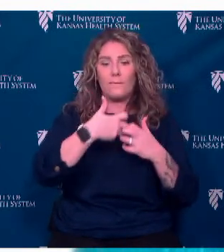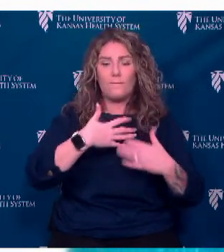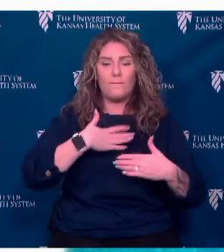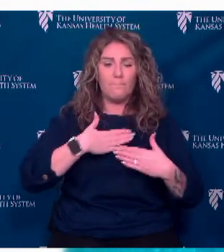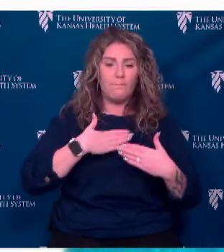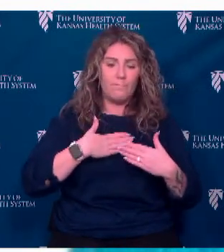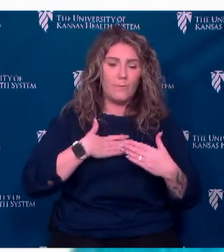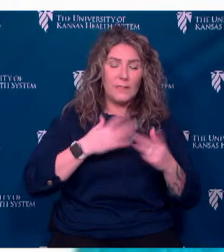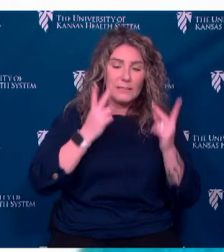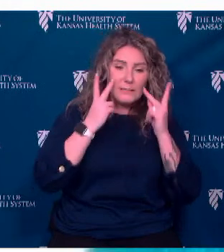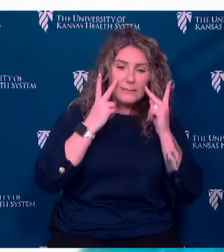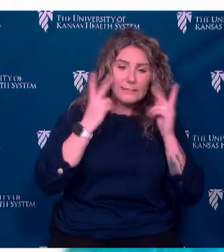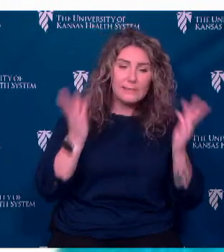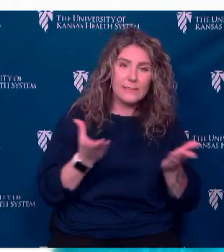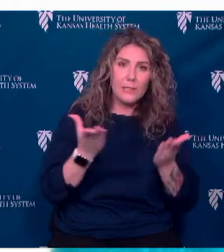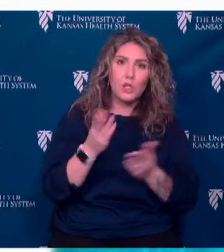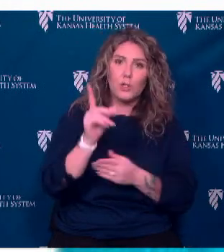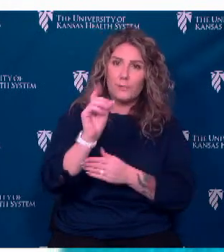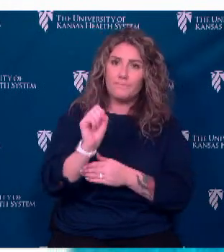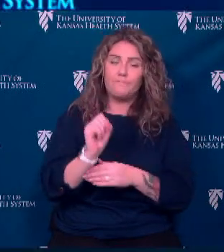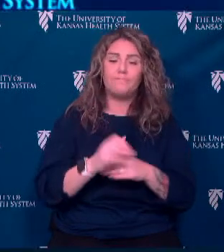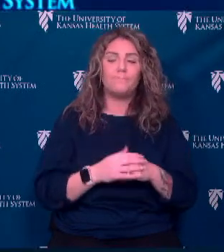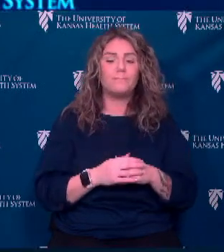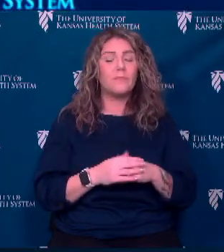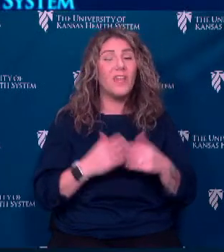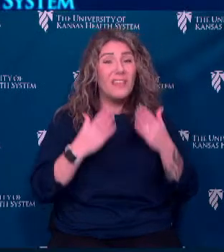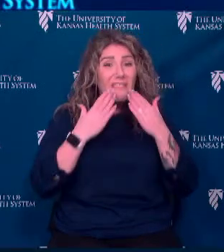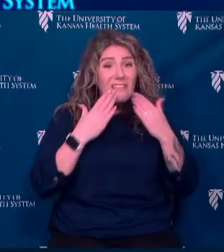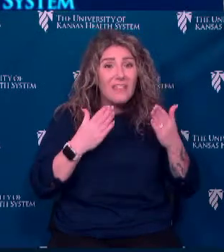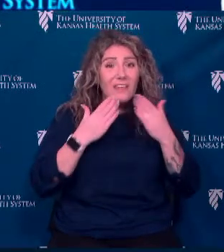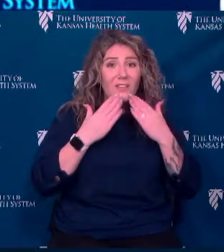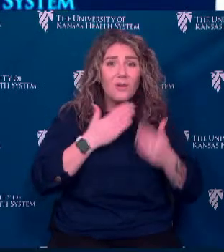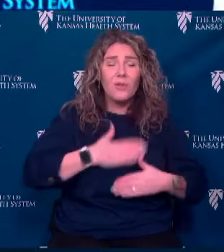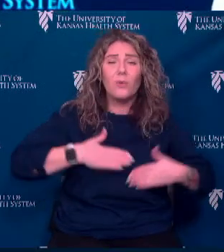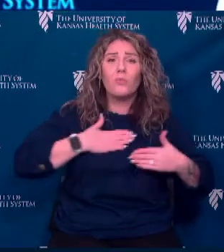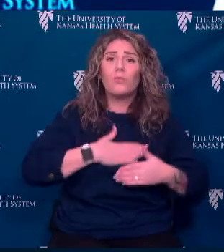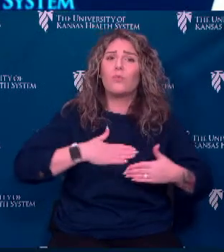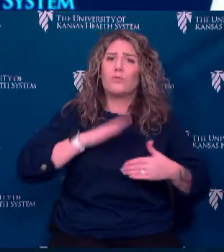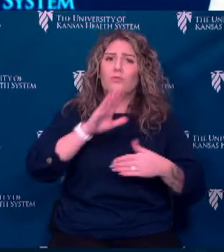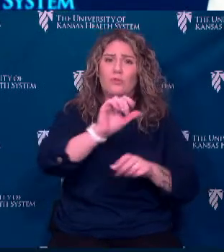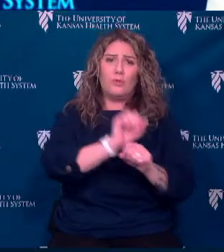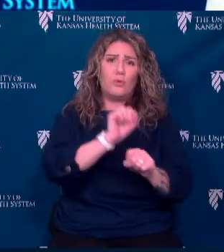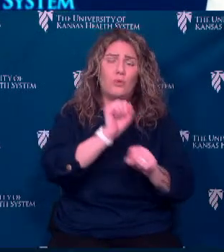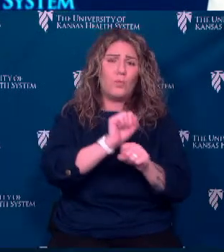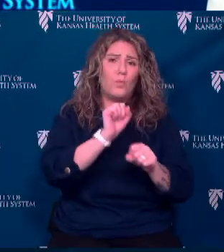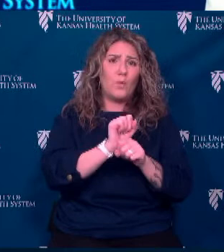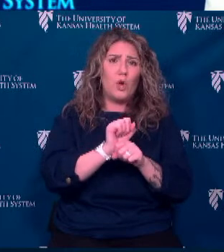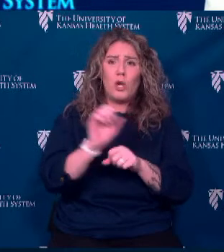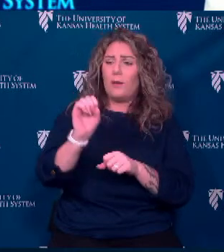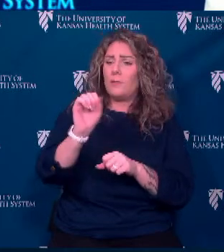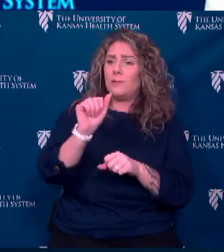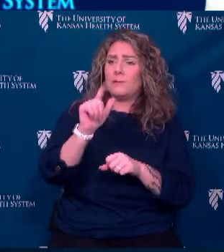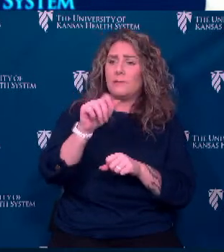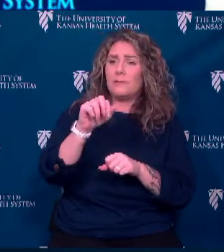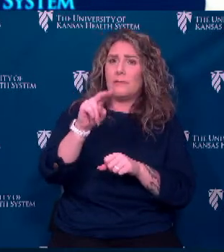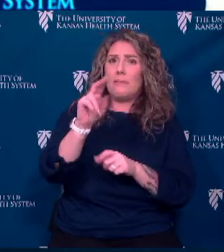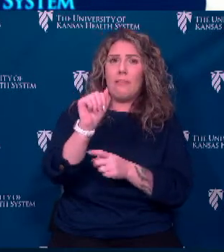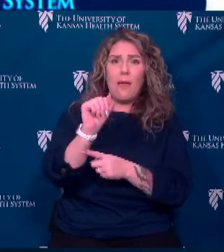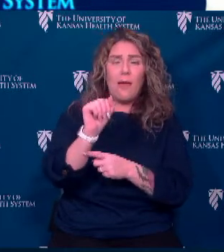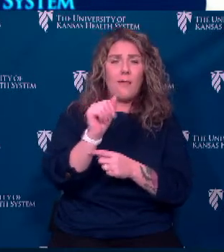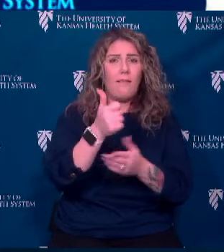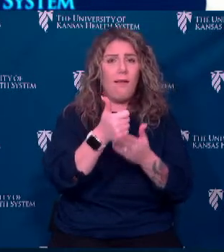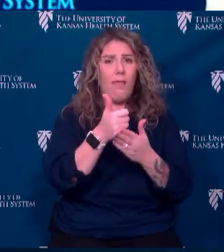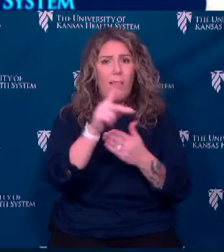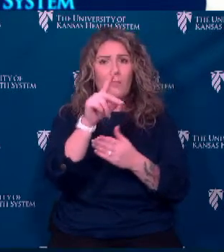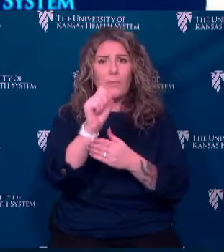That's what we're seeing here in Kansas. Well, thank you, and I appreciate the strong work you and your team are doing in Salina to help keep Kansas healthy, and it has